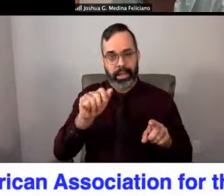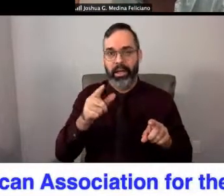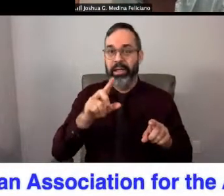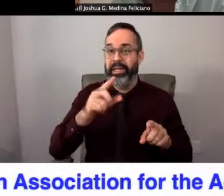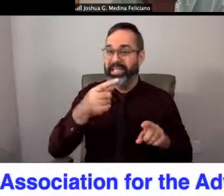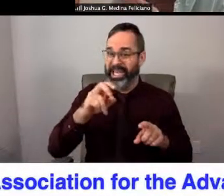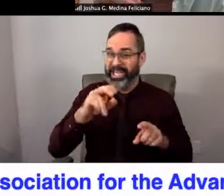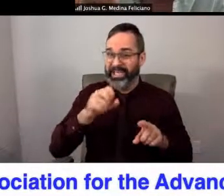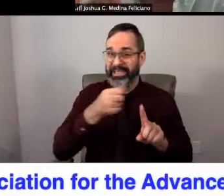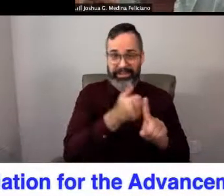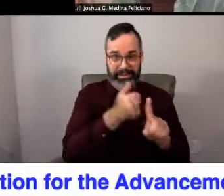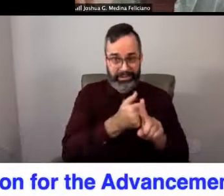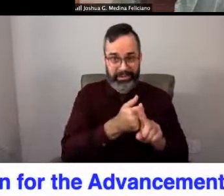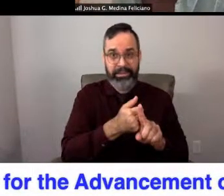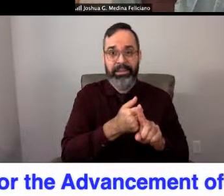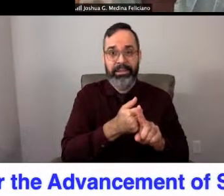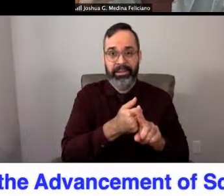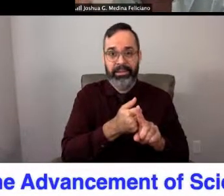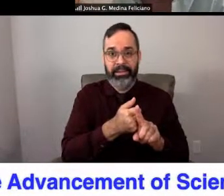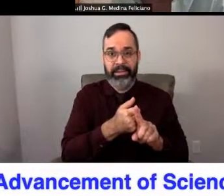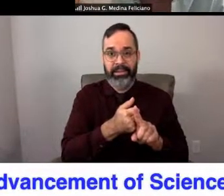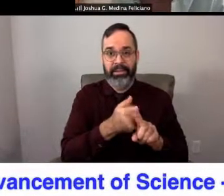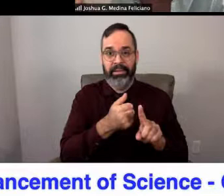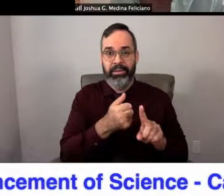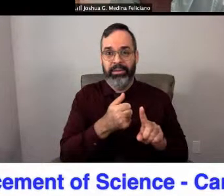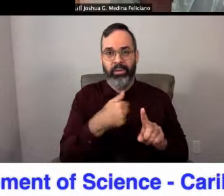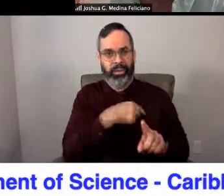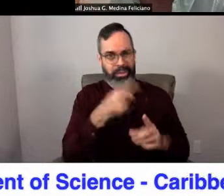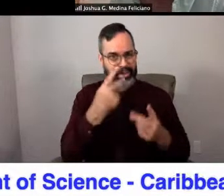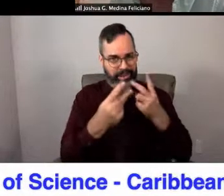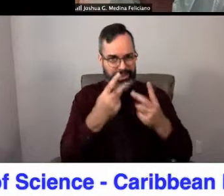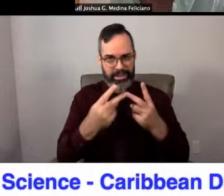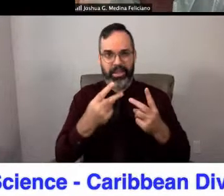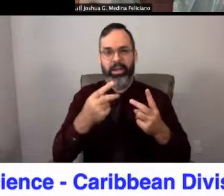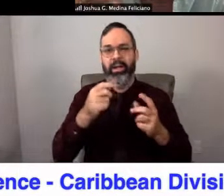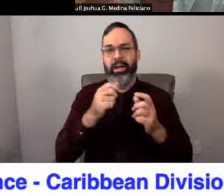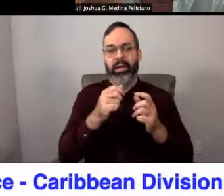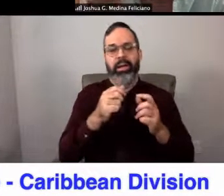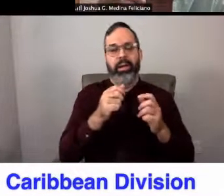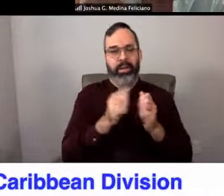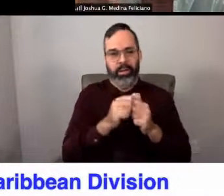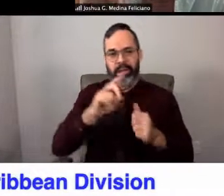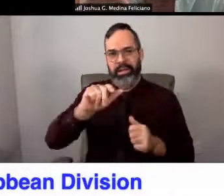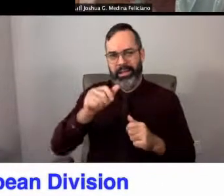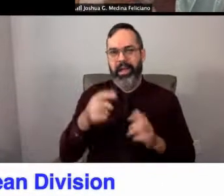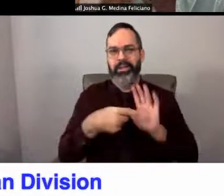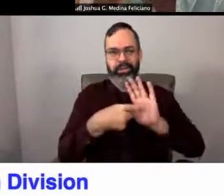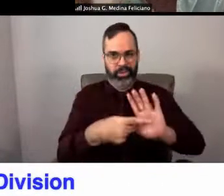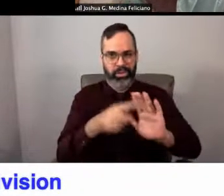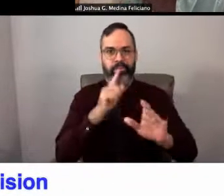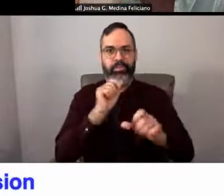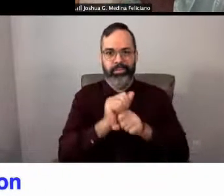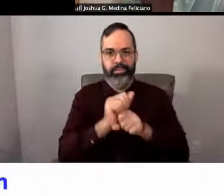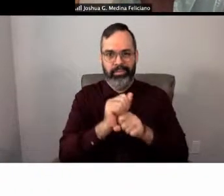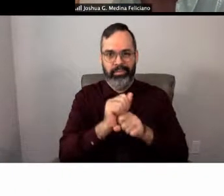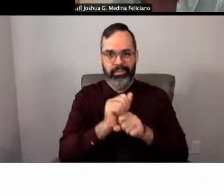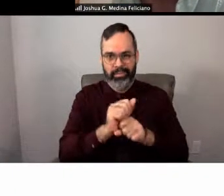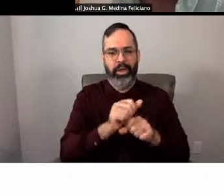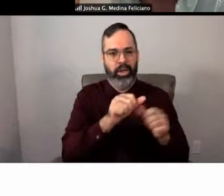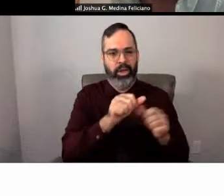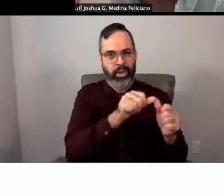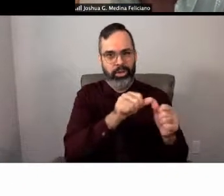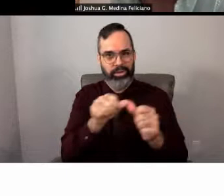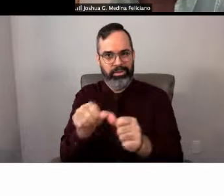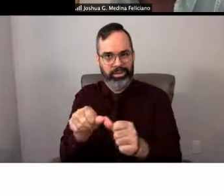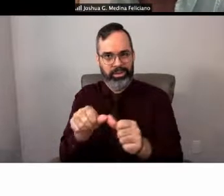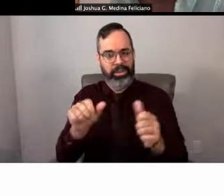actually involving regeneration that we've seen with RNA-seq data show actually a conservation between